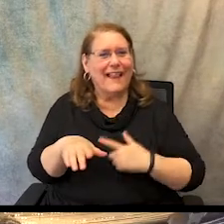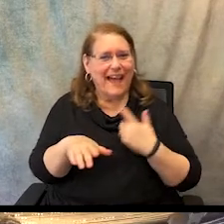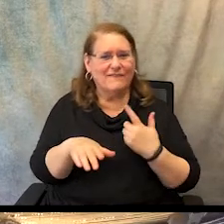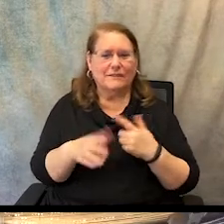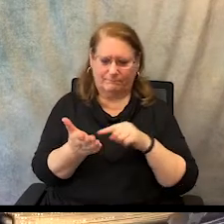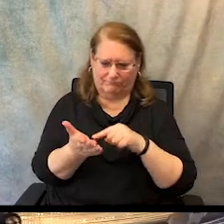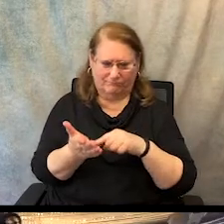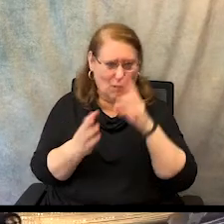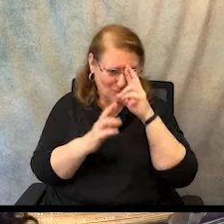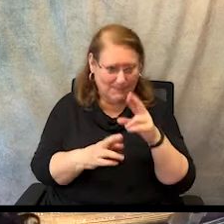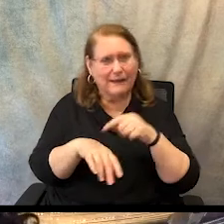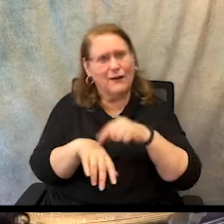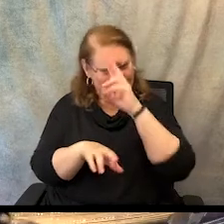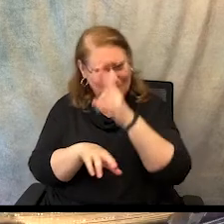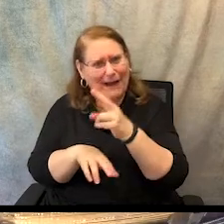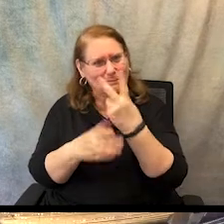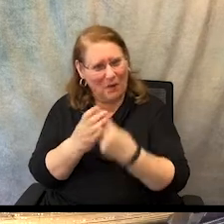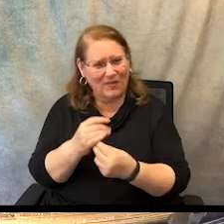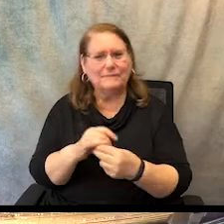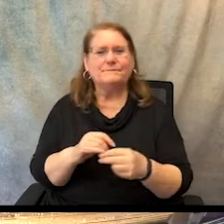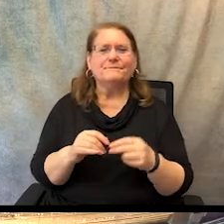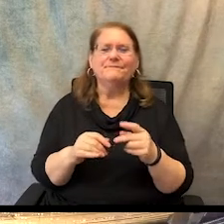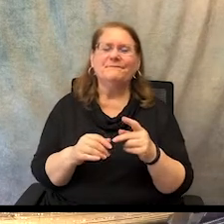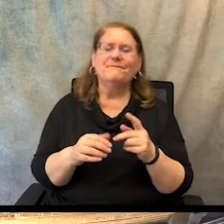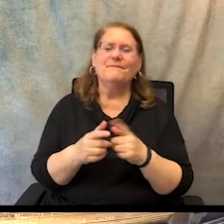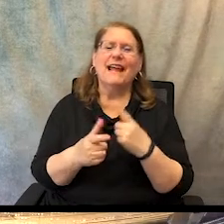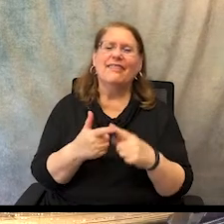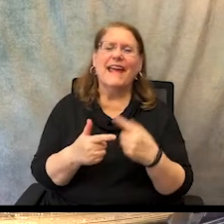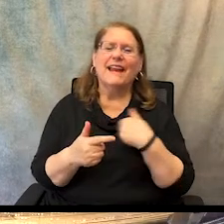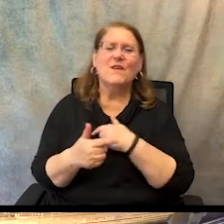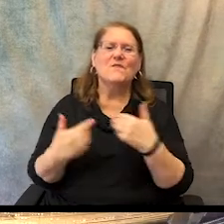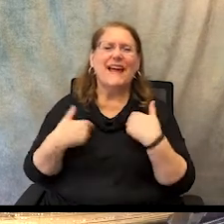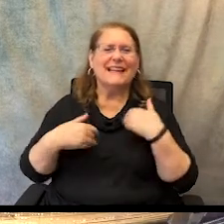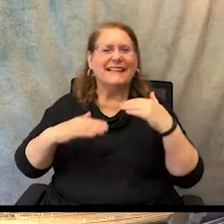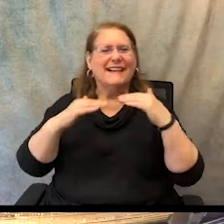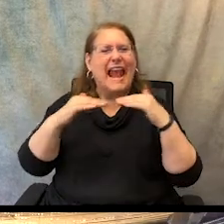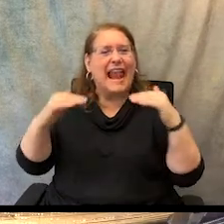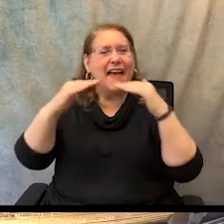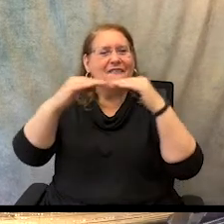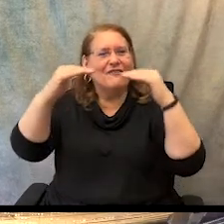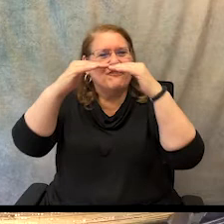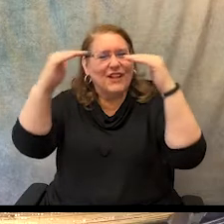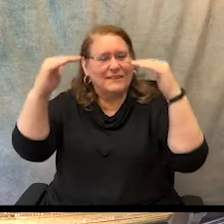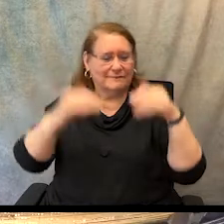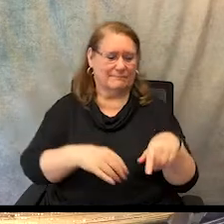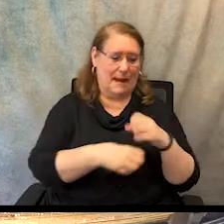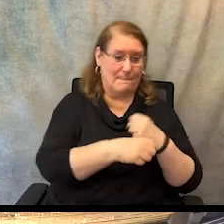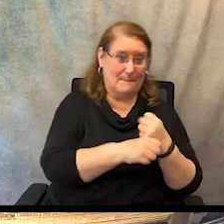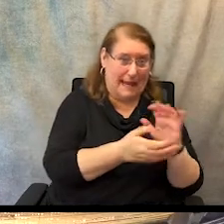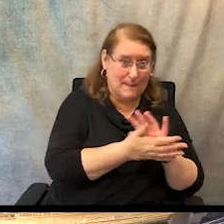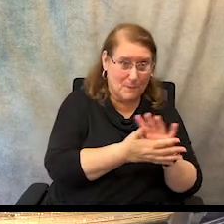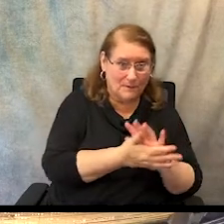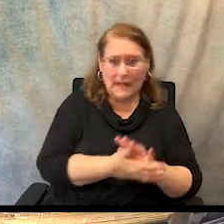respect talking together, of course, other life too. But then we had these levels. We are